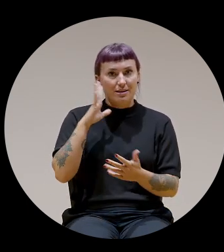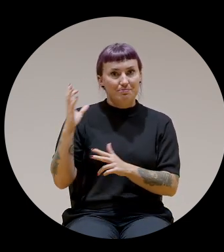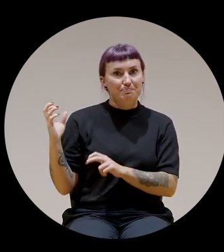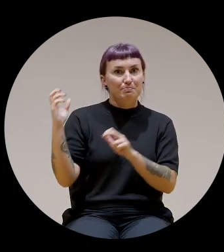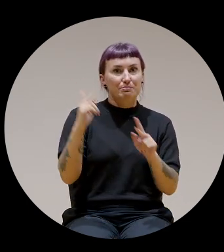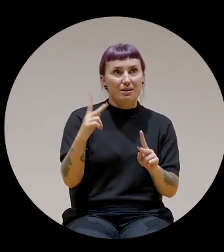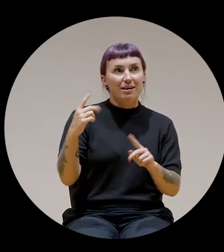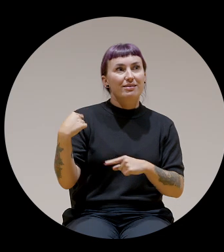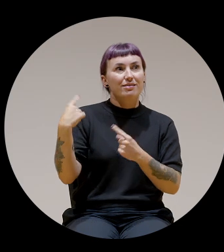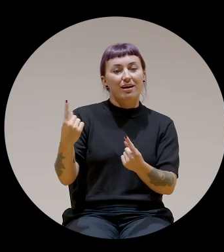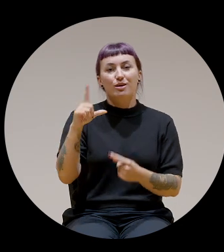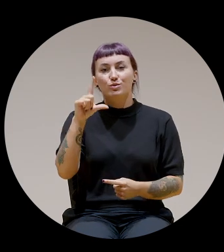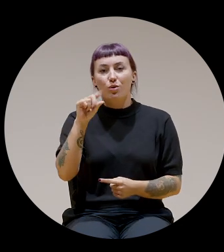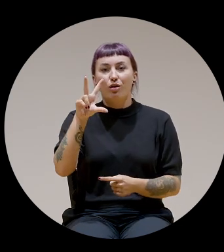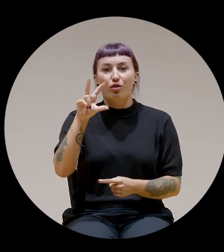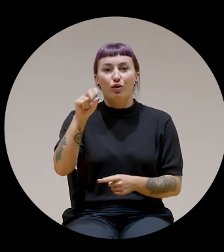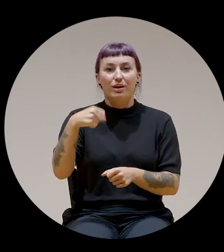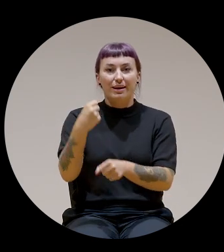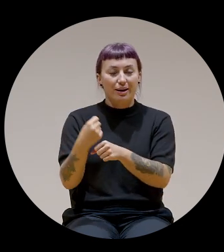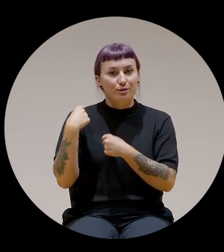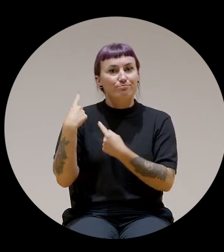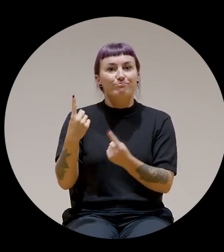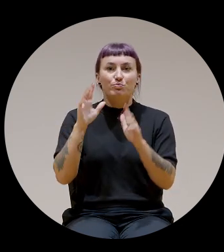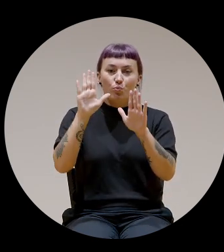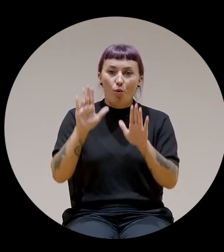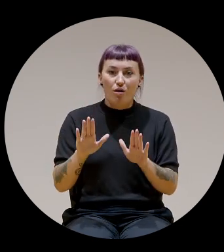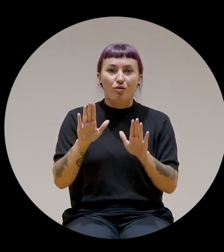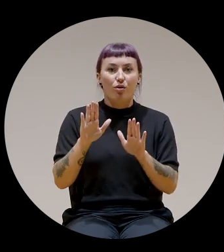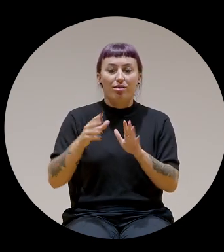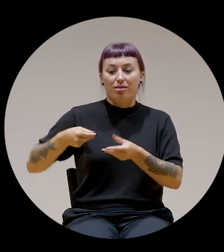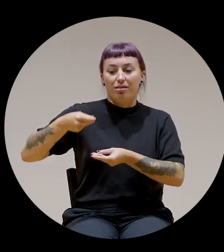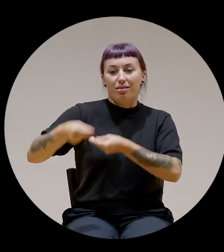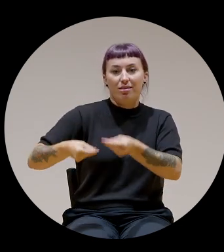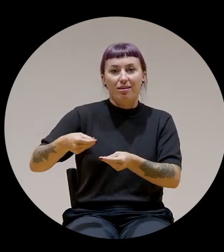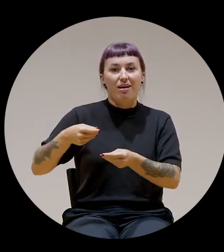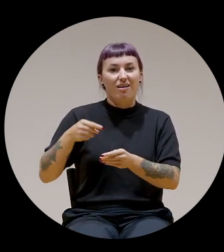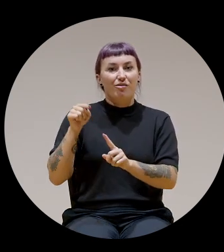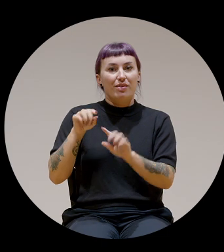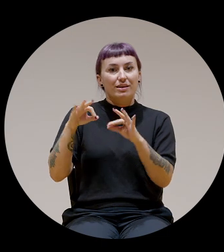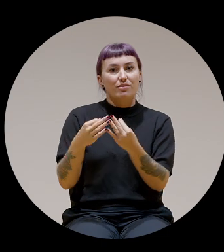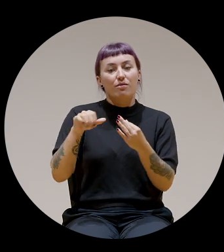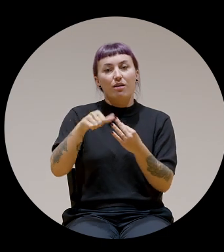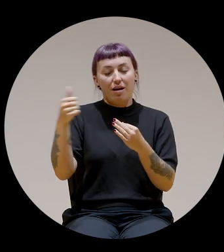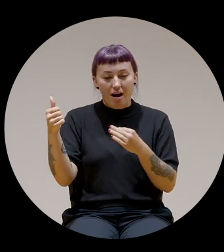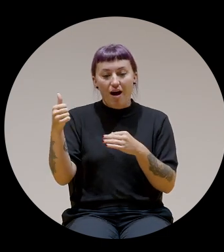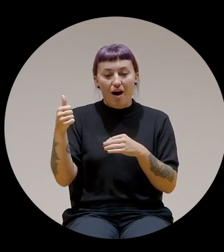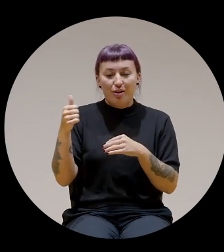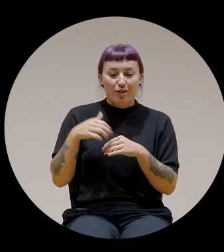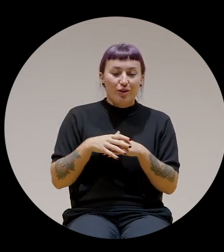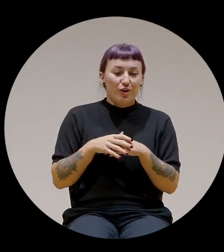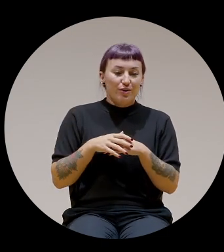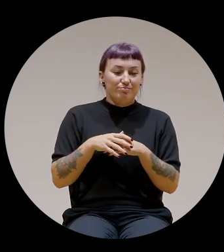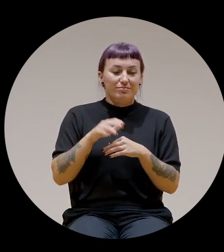revived quite a bit in the last 20 or 30 years or so. So there are wonderful descendants of this family and other Kiowa